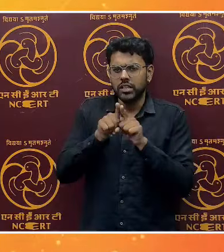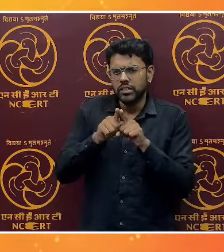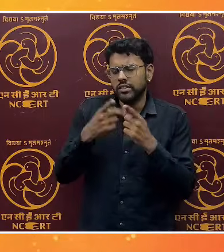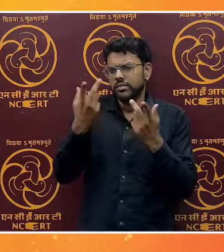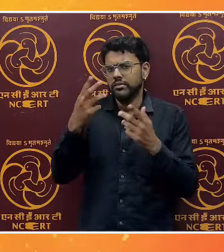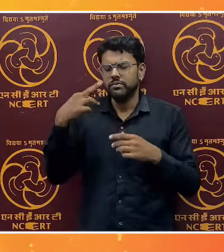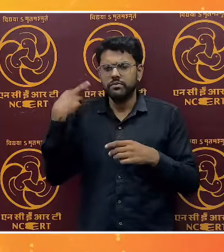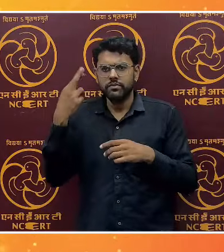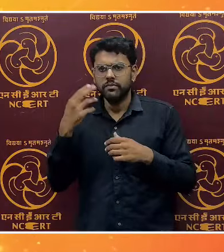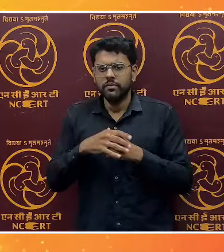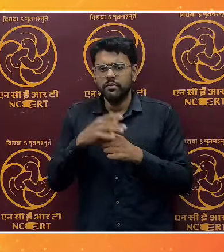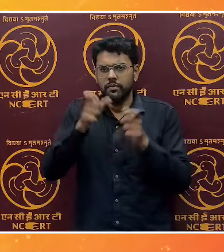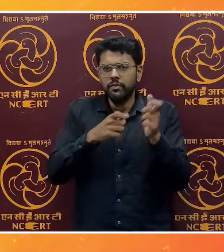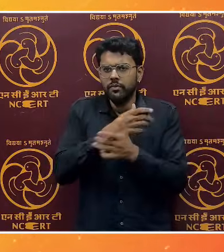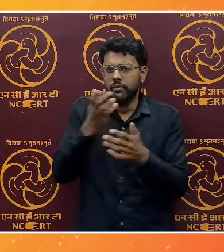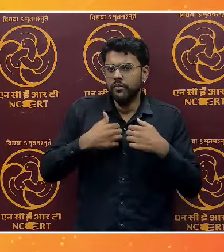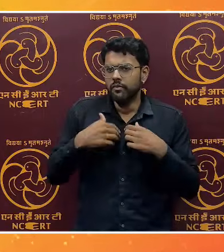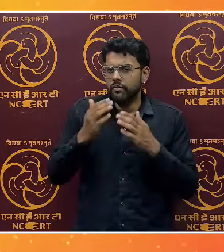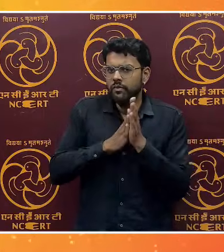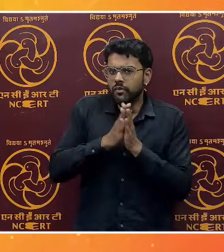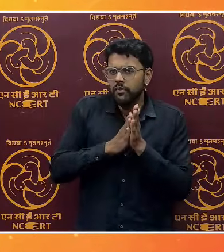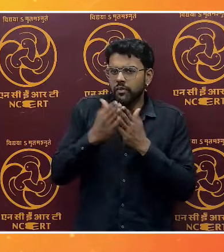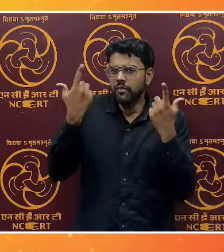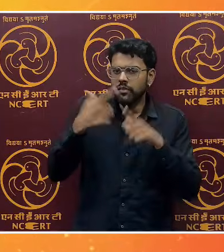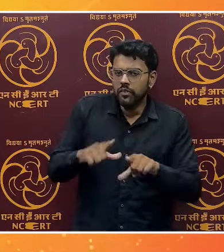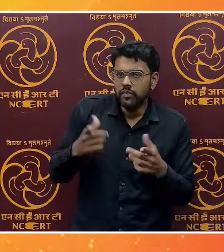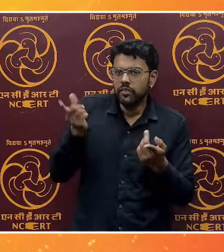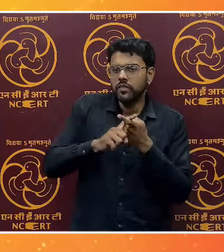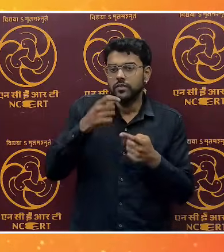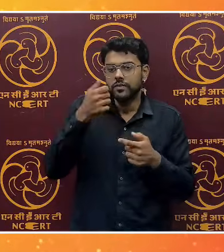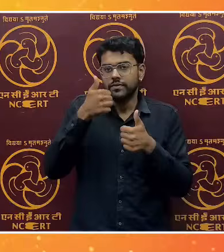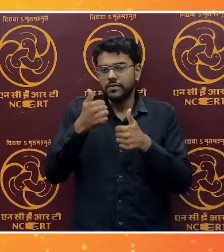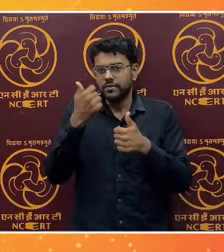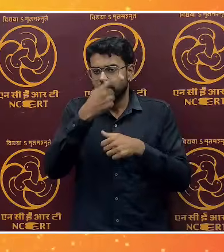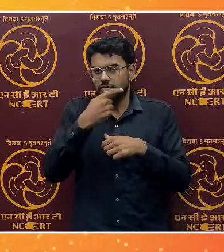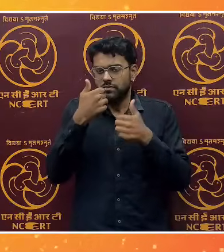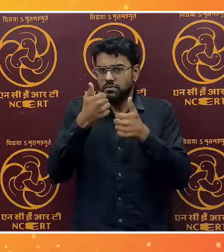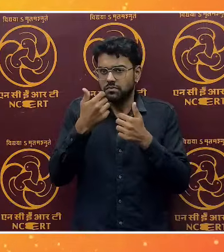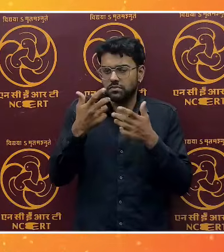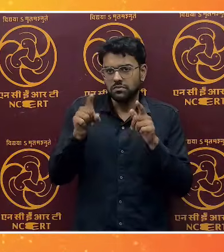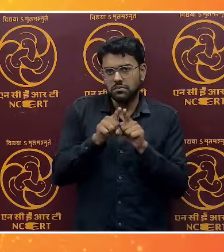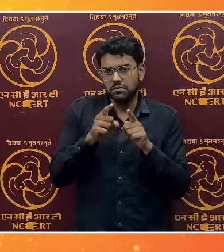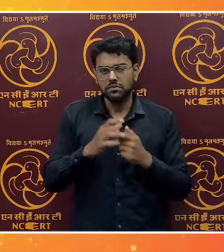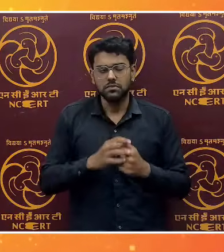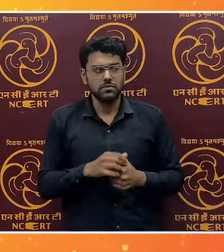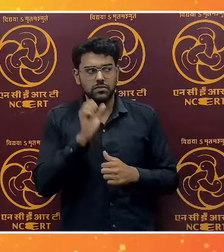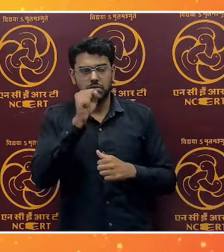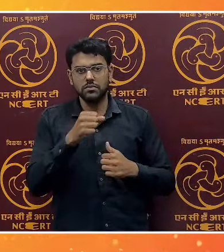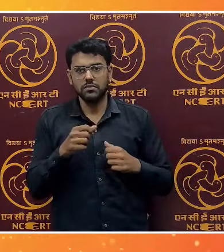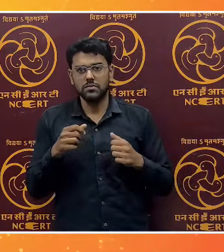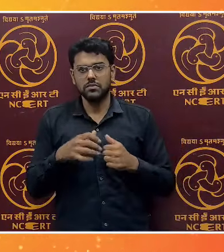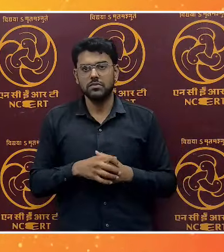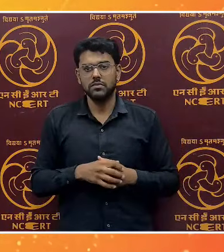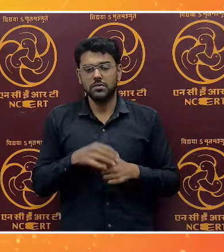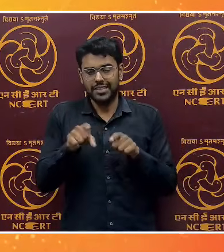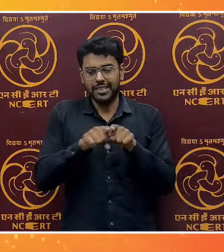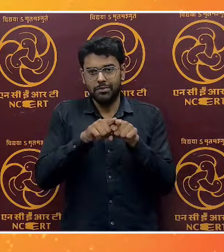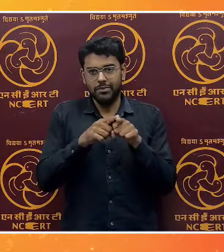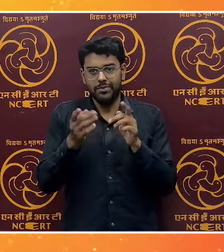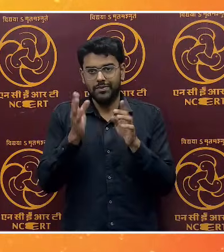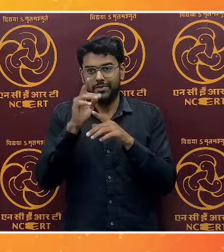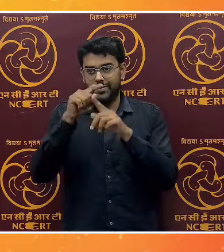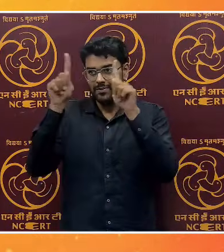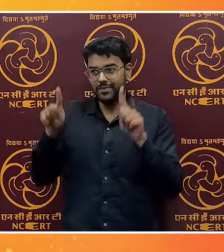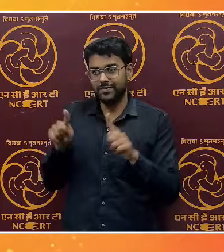the viewer will lose interest. I think that's the first thing. You need something good, aesthetically good and nice. Yes. Right. So this is example, as you can see